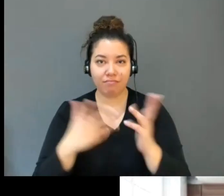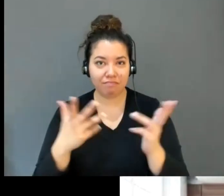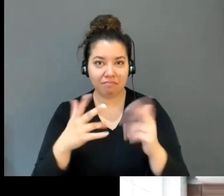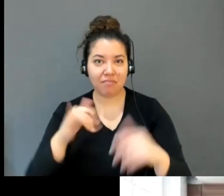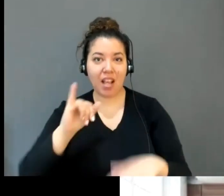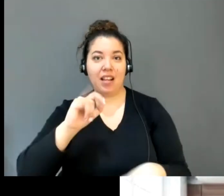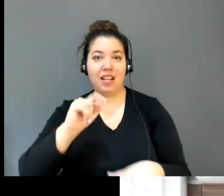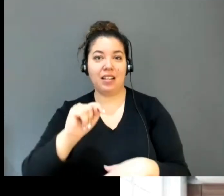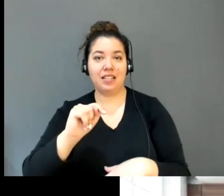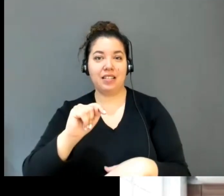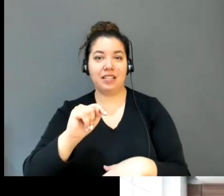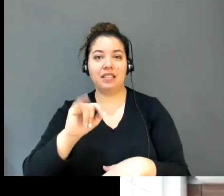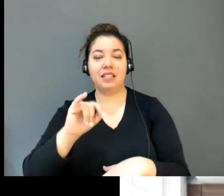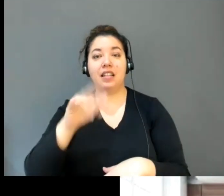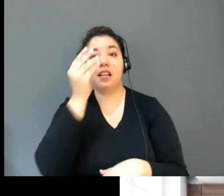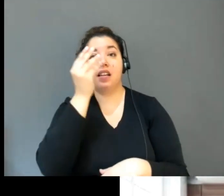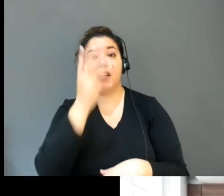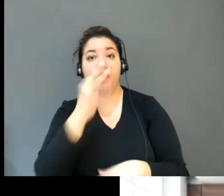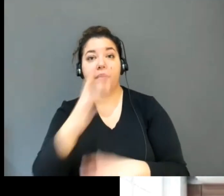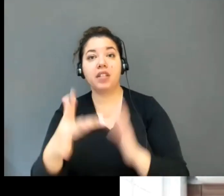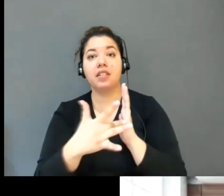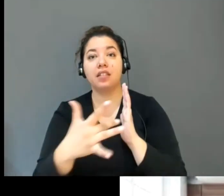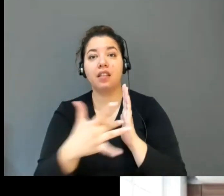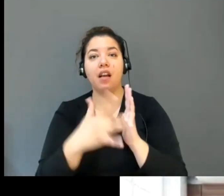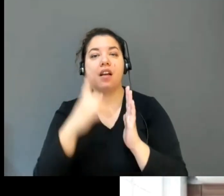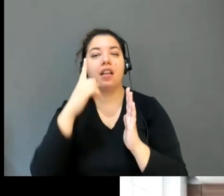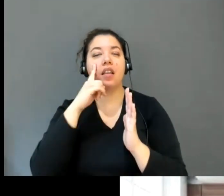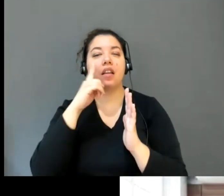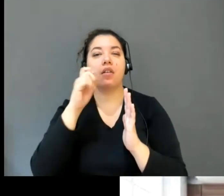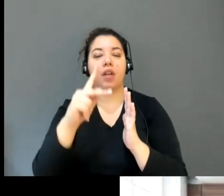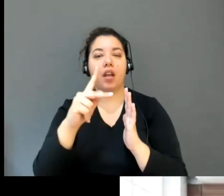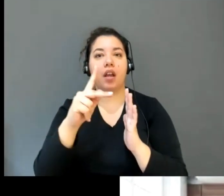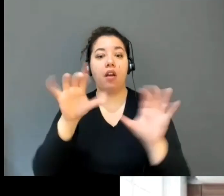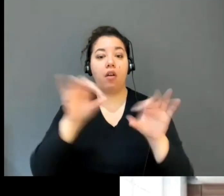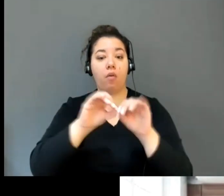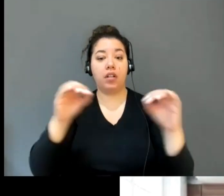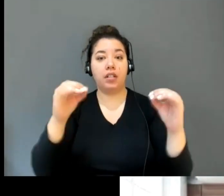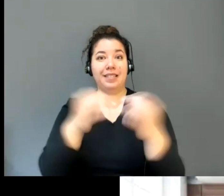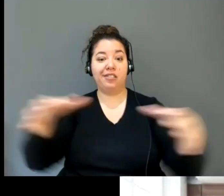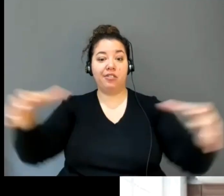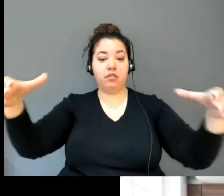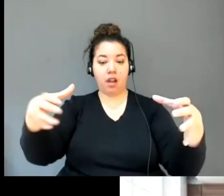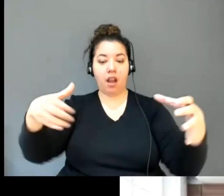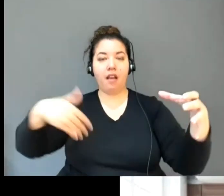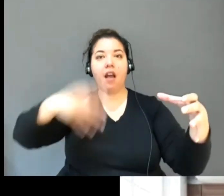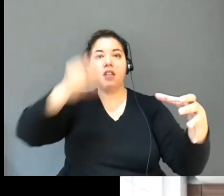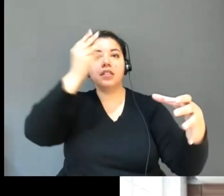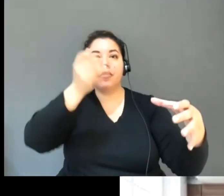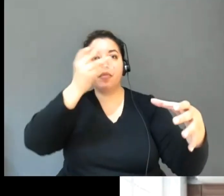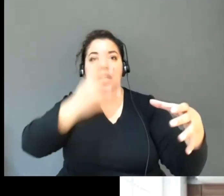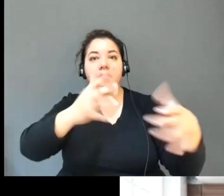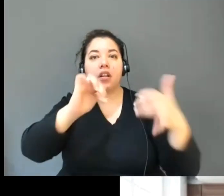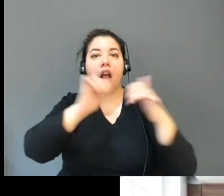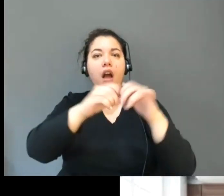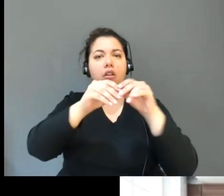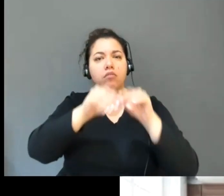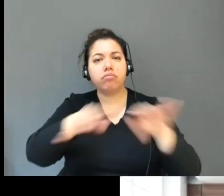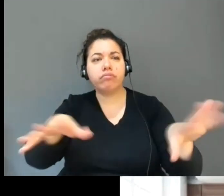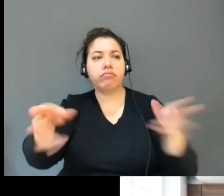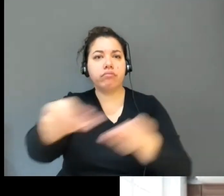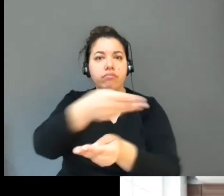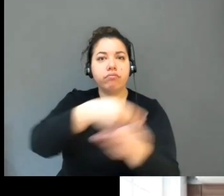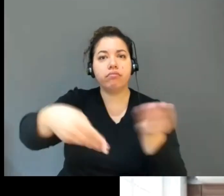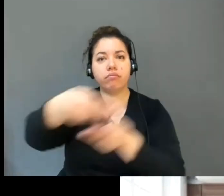at as how information flows throughout the organization and the technologies that allow it to do so. So it's all